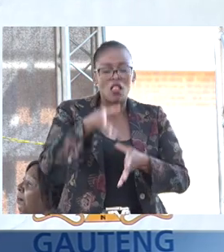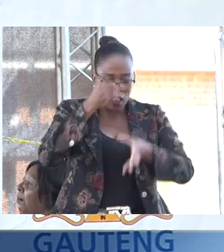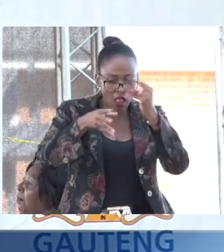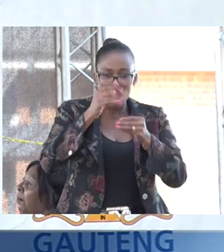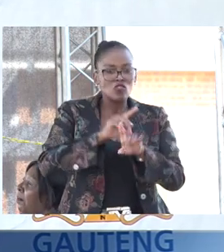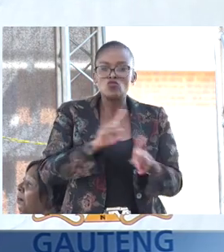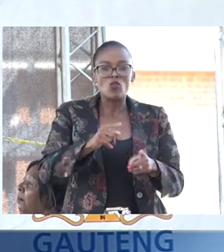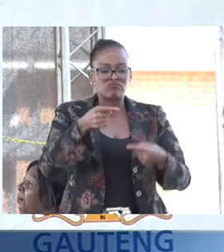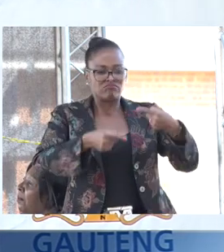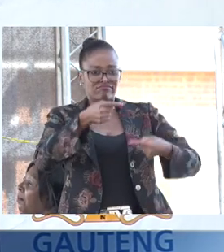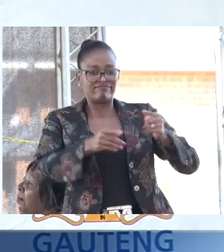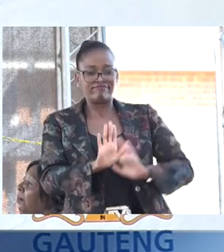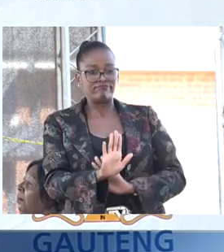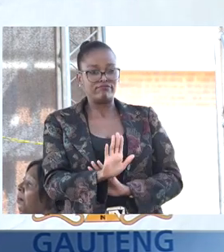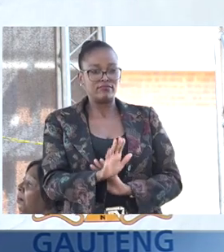to compete.